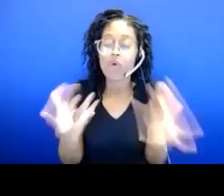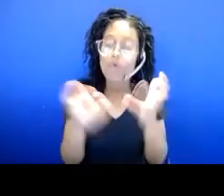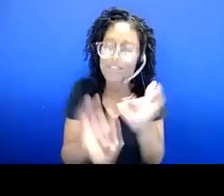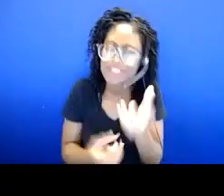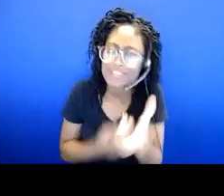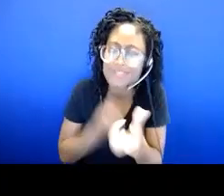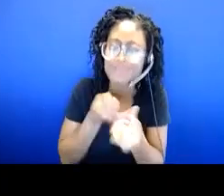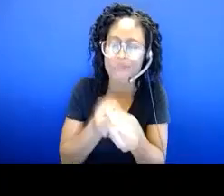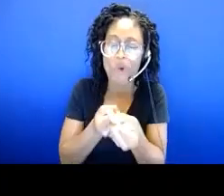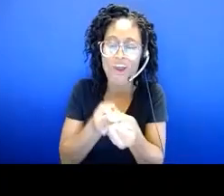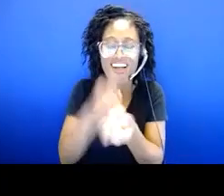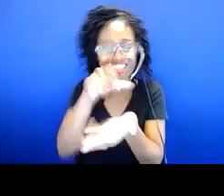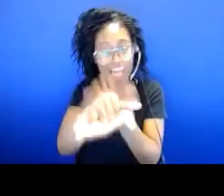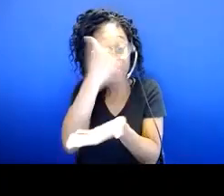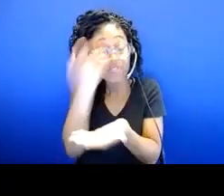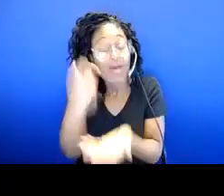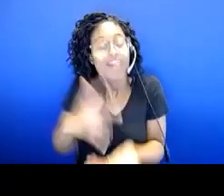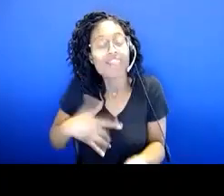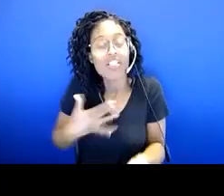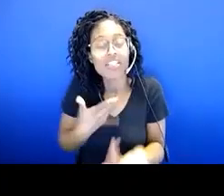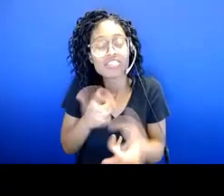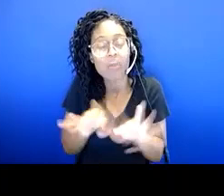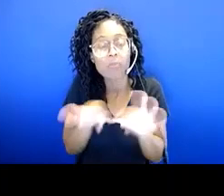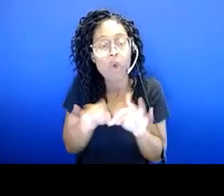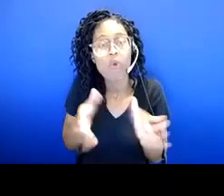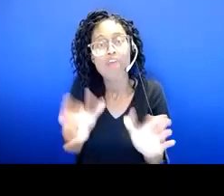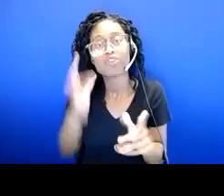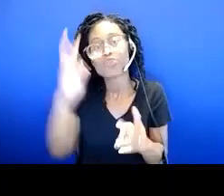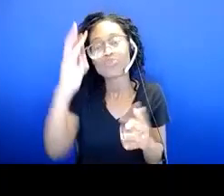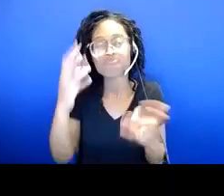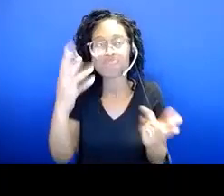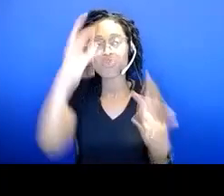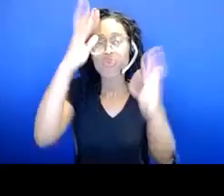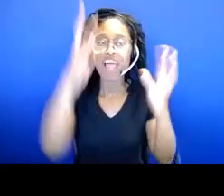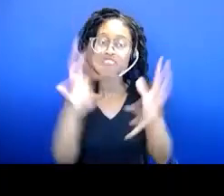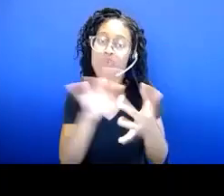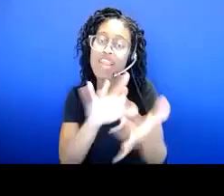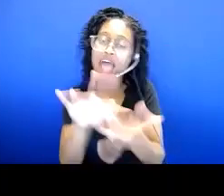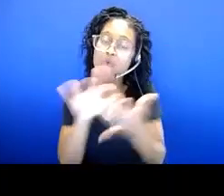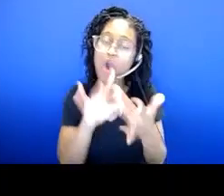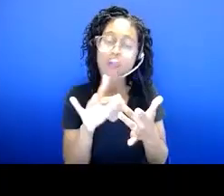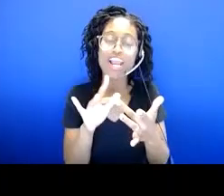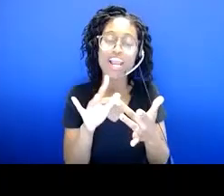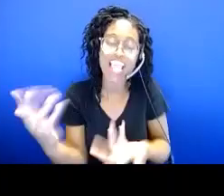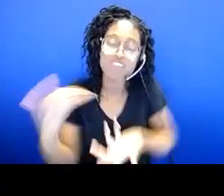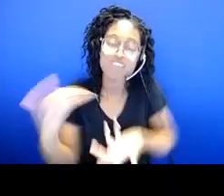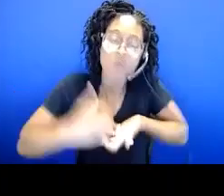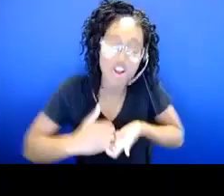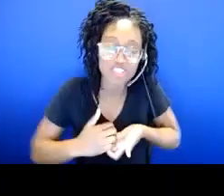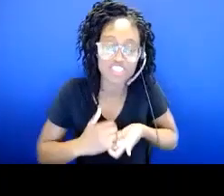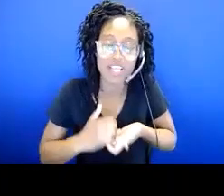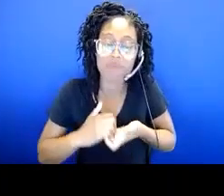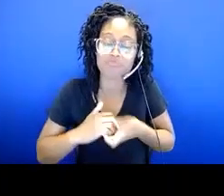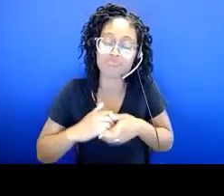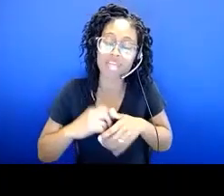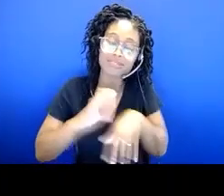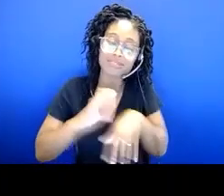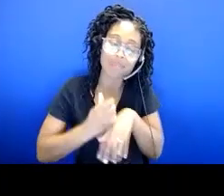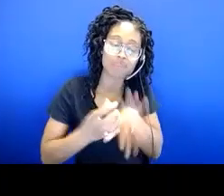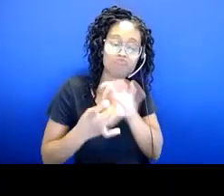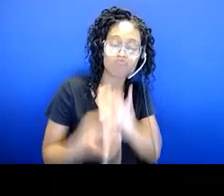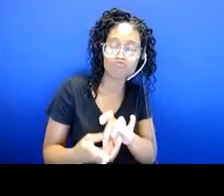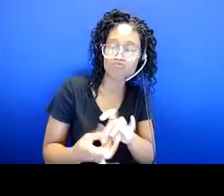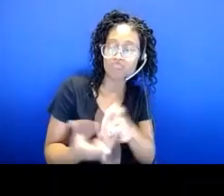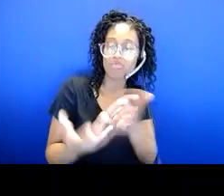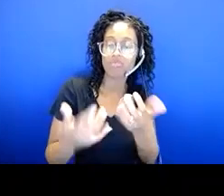of that because we think it's a very creative way of networking and working together. But we don't want that we don't want to say to you,